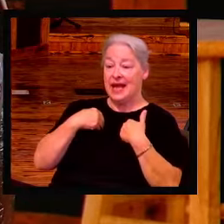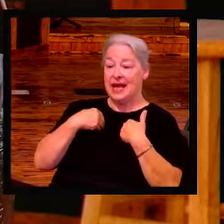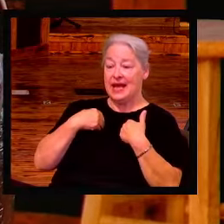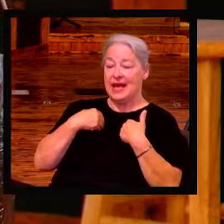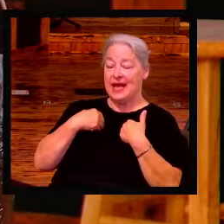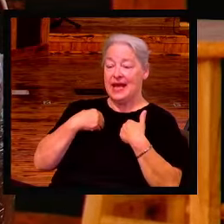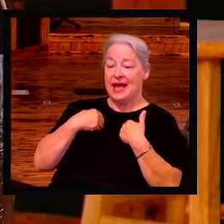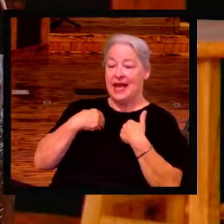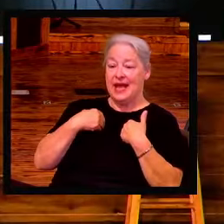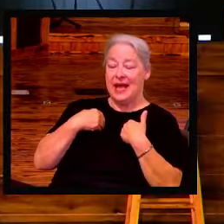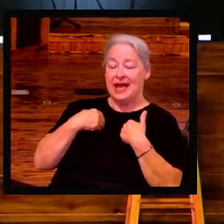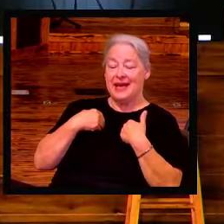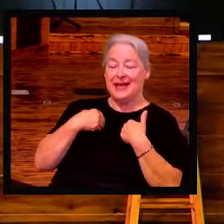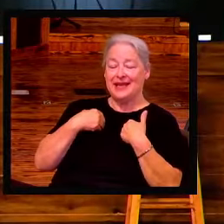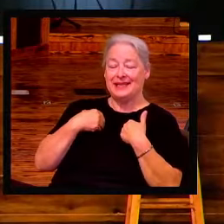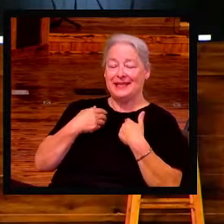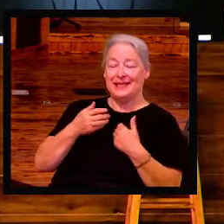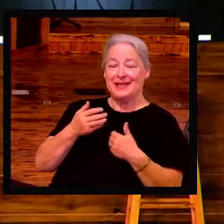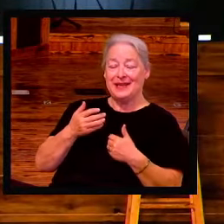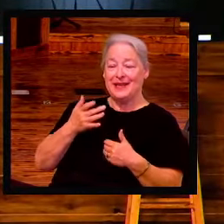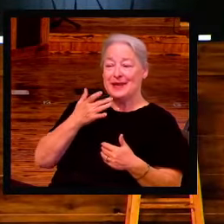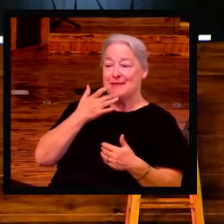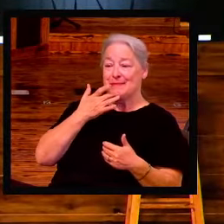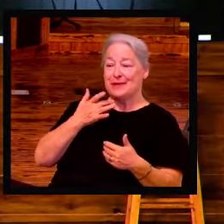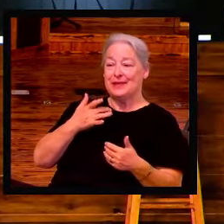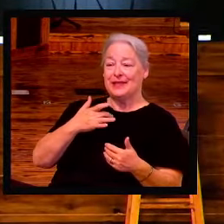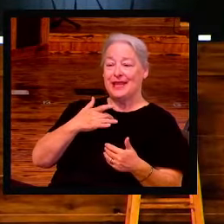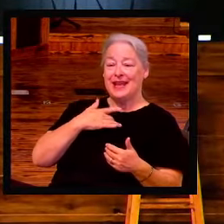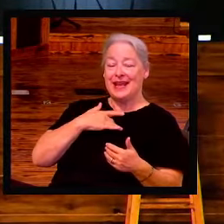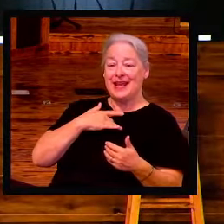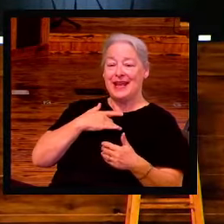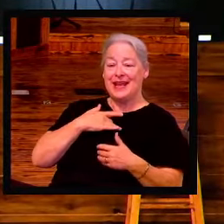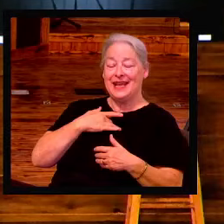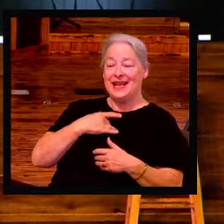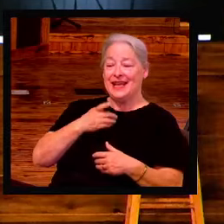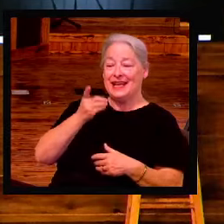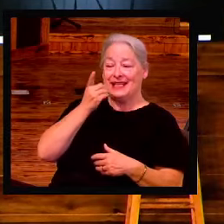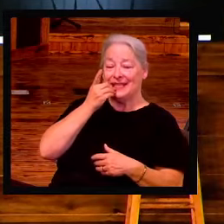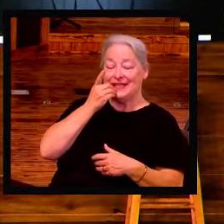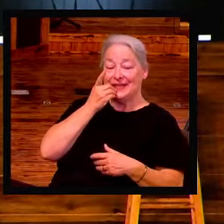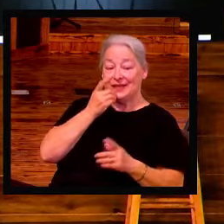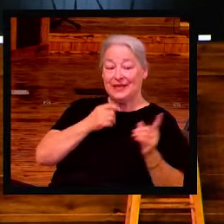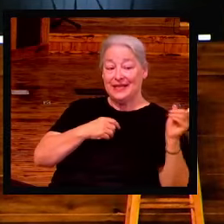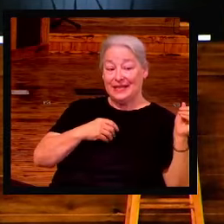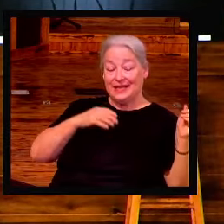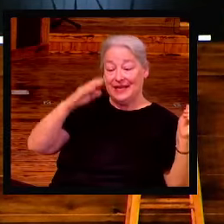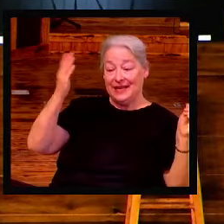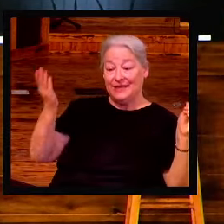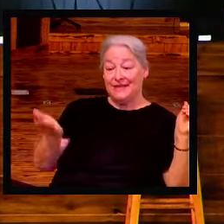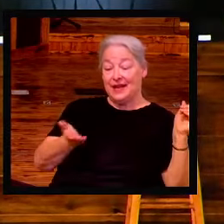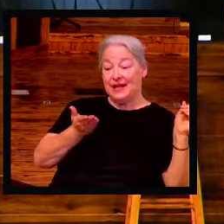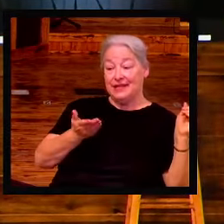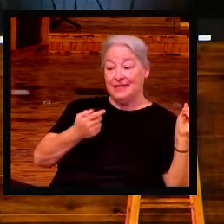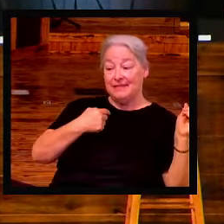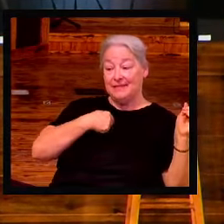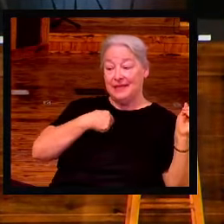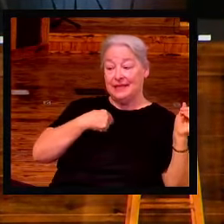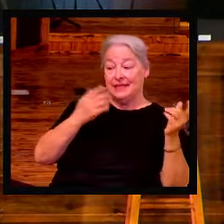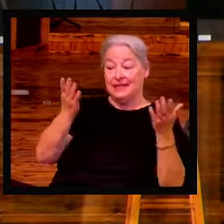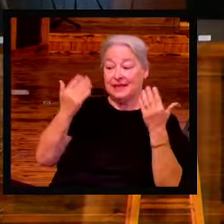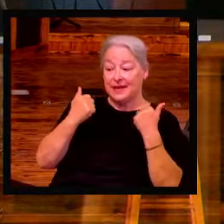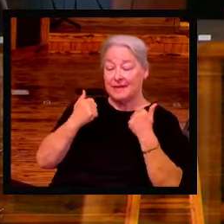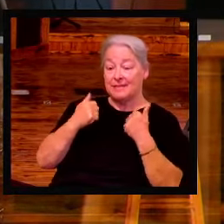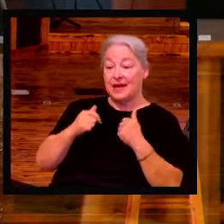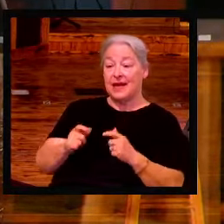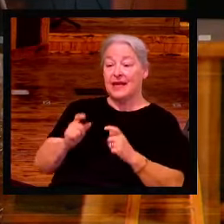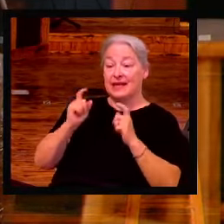pork chops. And he invited me to go, and I gave him my story. And